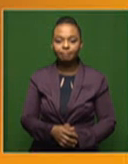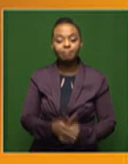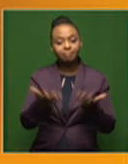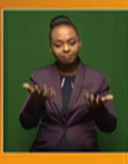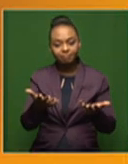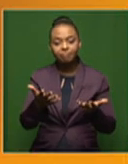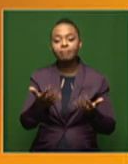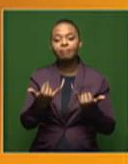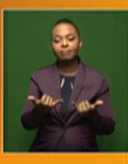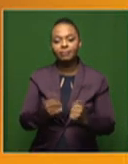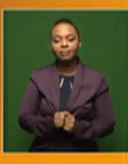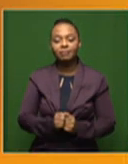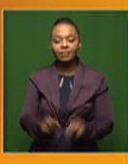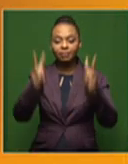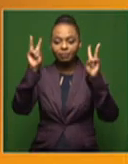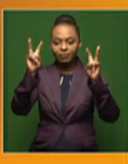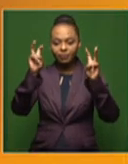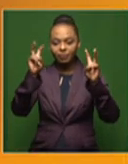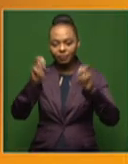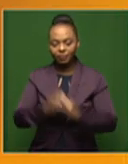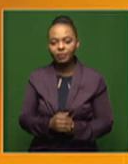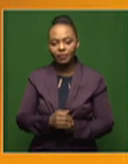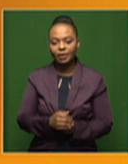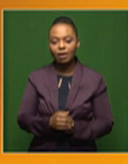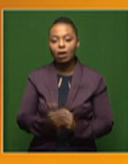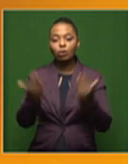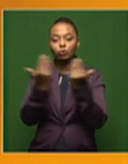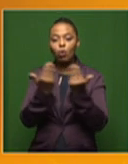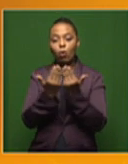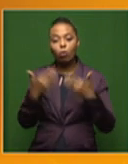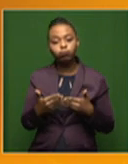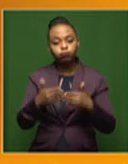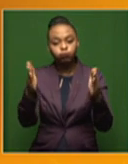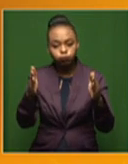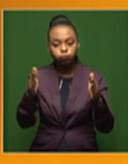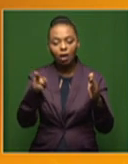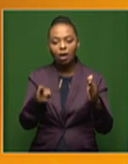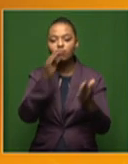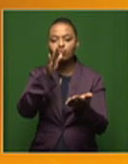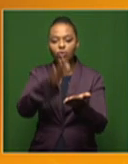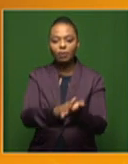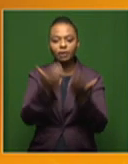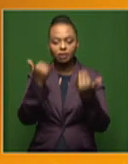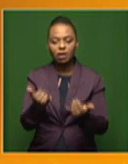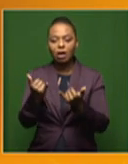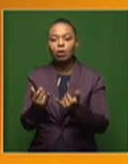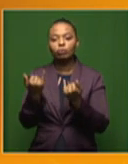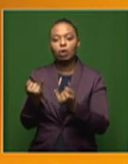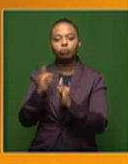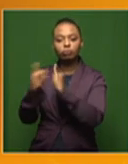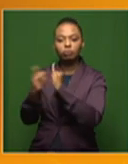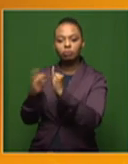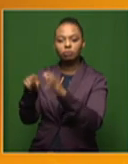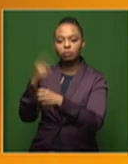And back now to that that story relating to the reopening of schools. As promised, we are joined by the Gauteng